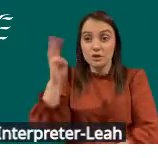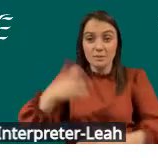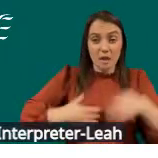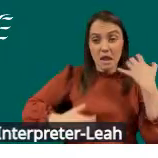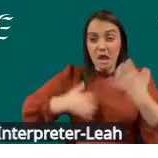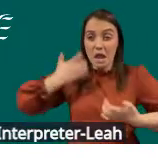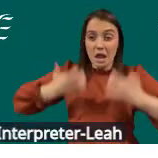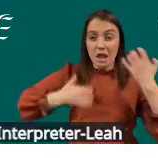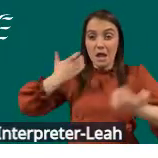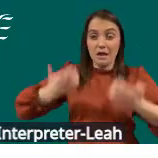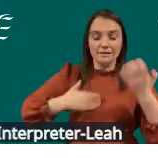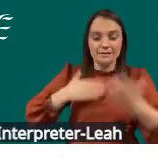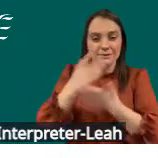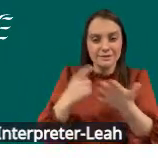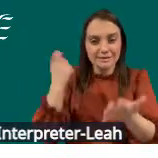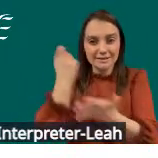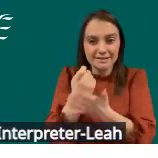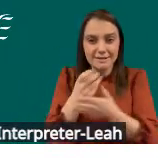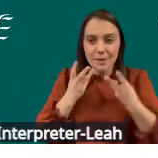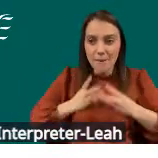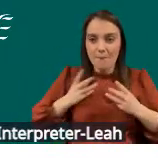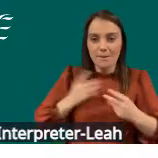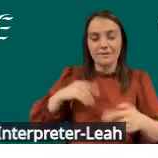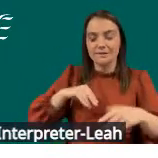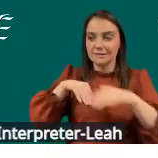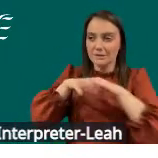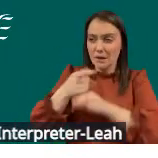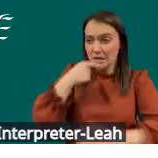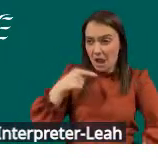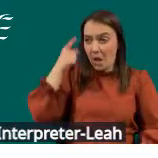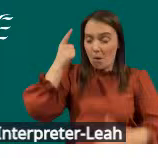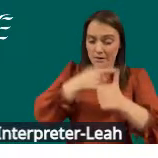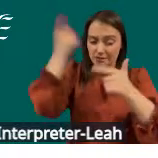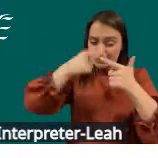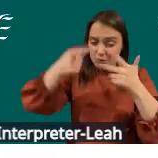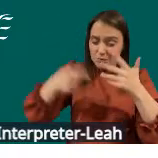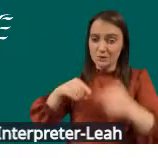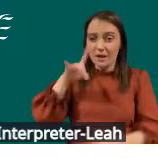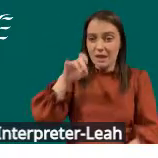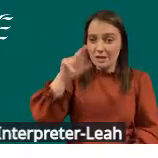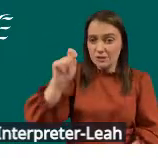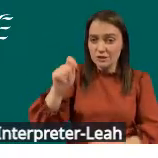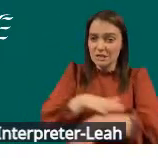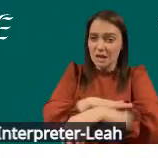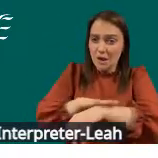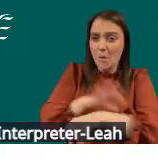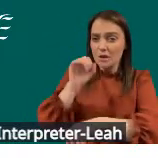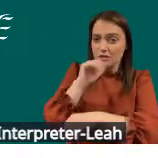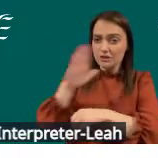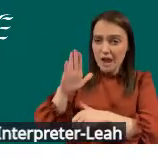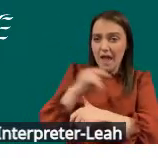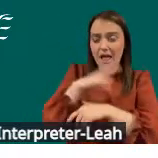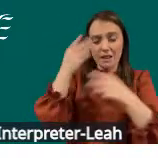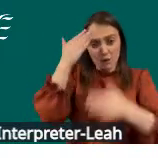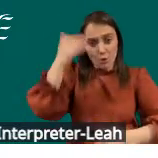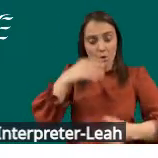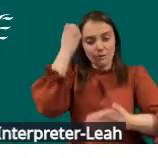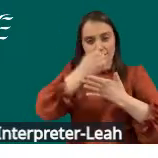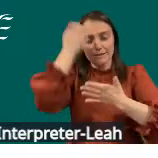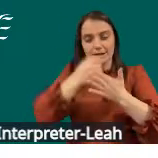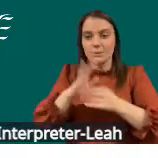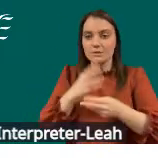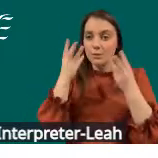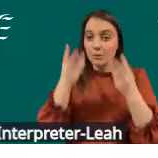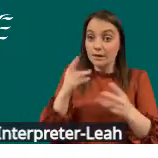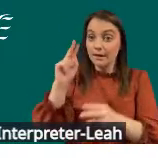sometimes women can come in all guns blazing and they can say, I want this HRT and I want it in the gel and I want this, and they know what they want and they're very clear. That can be